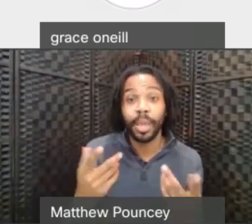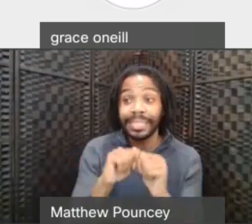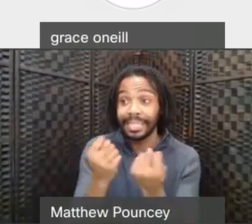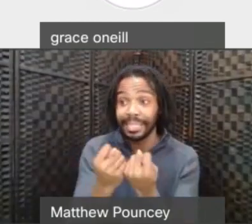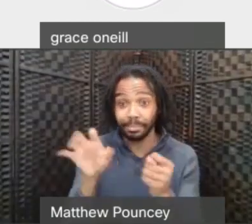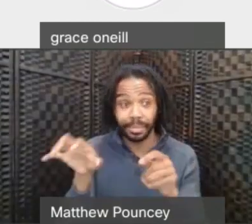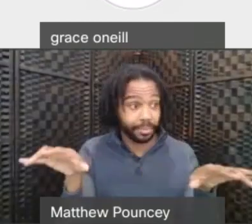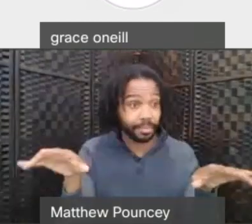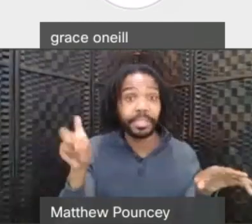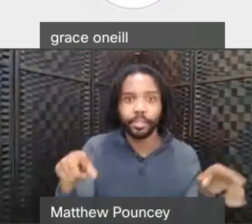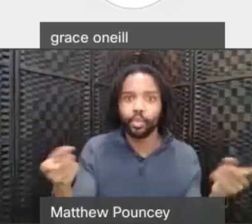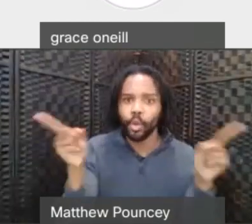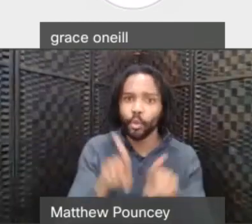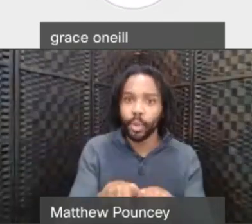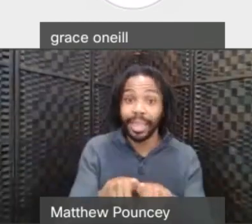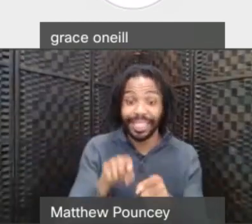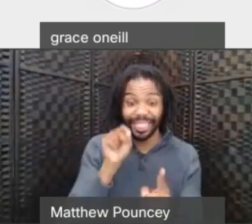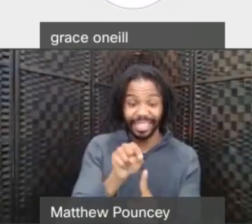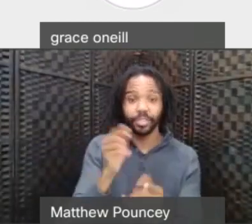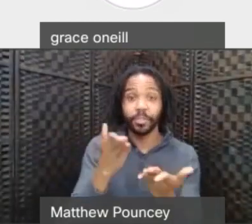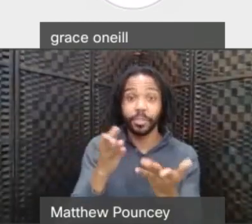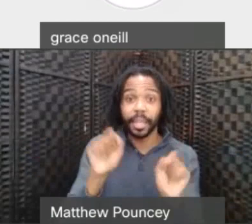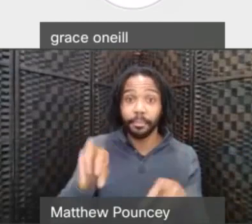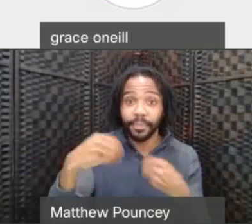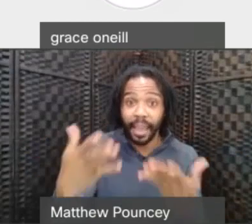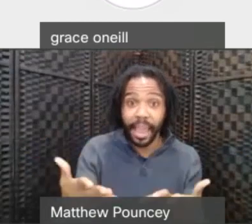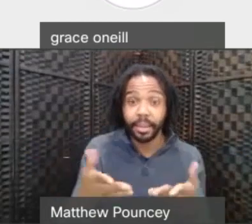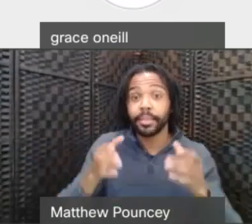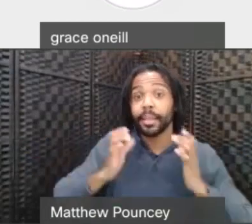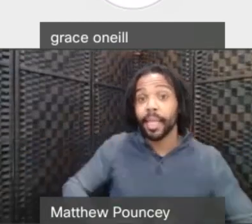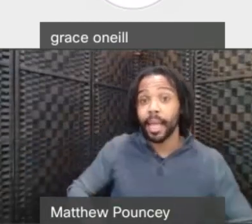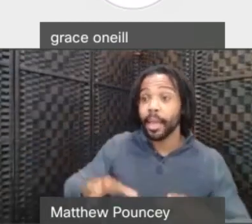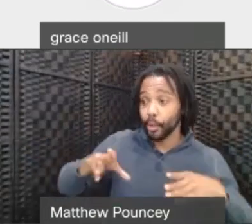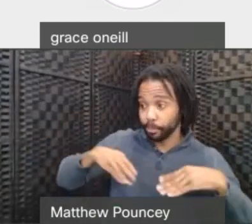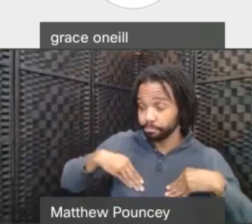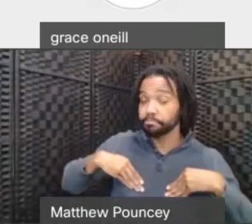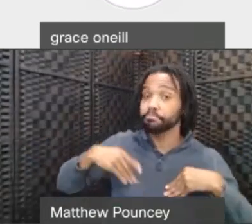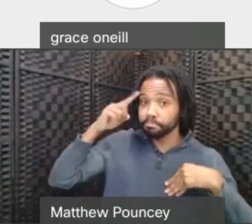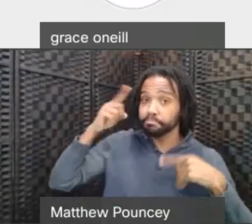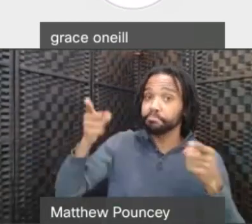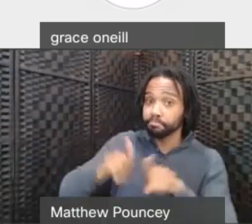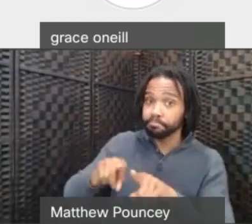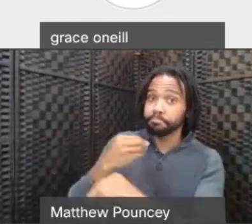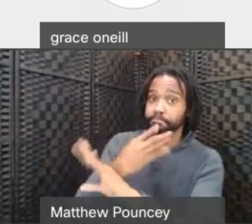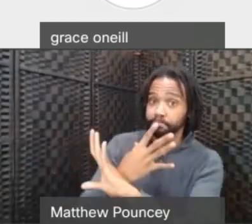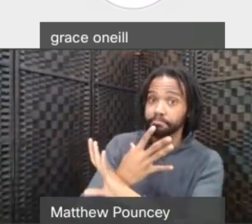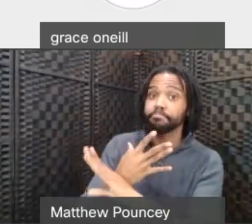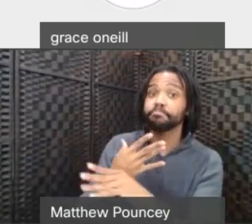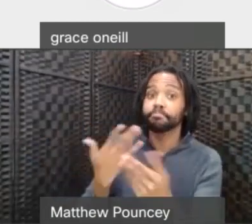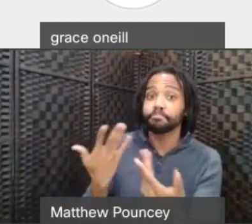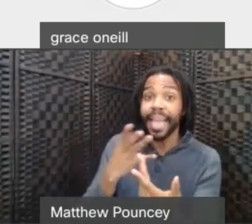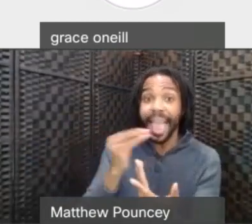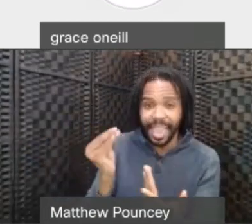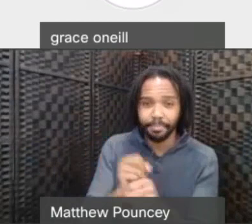be provided, that the person wishes to have it provided, and that they have the requisite technology to be able to provide